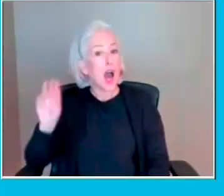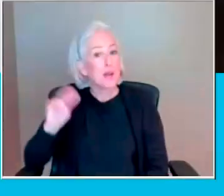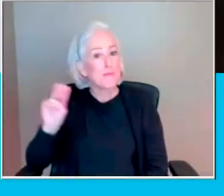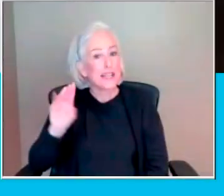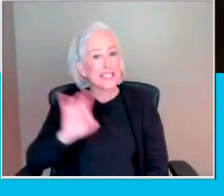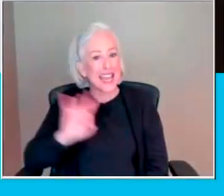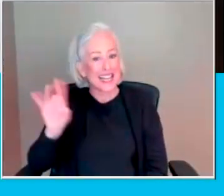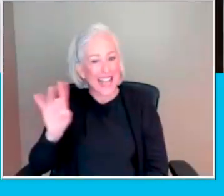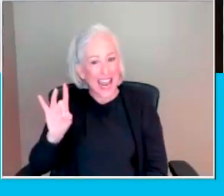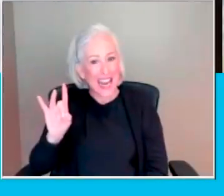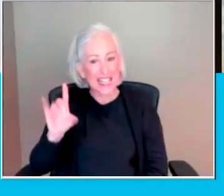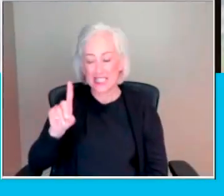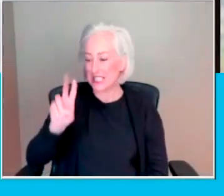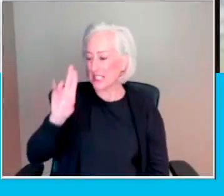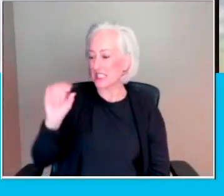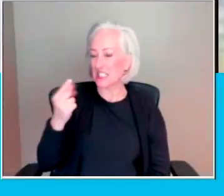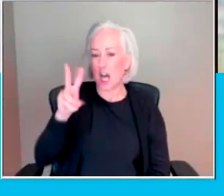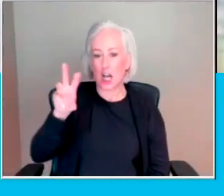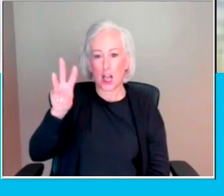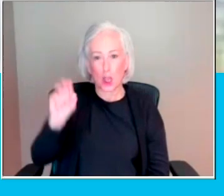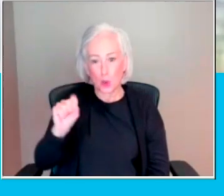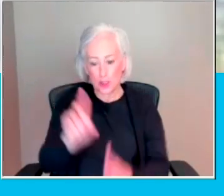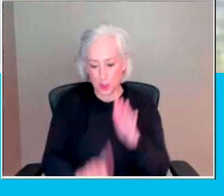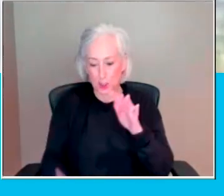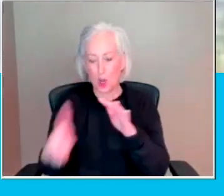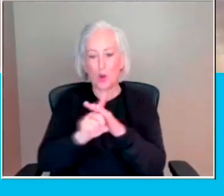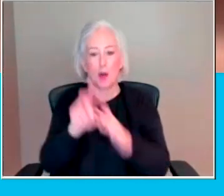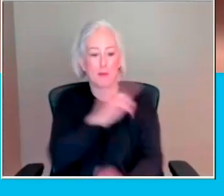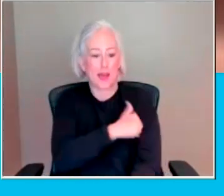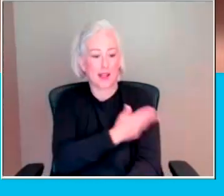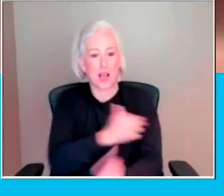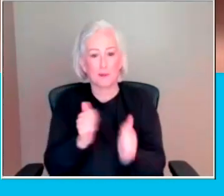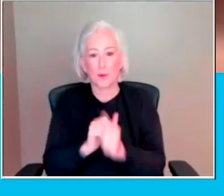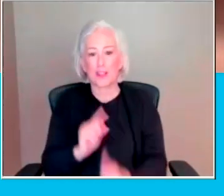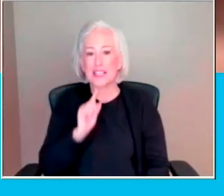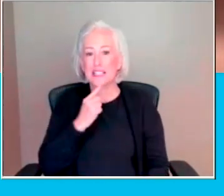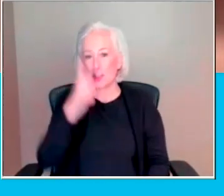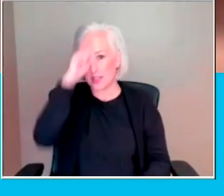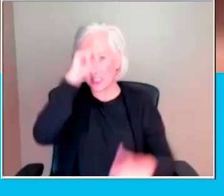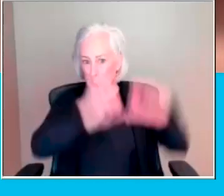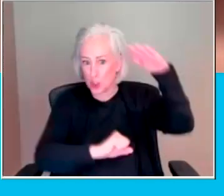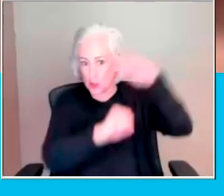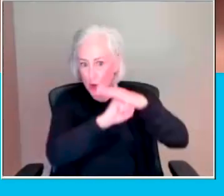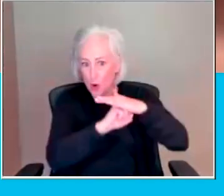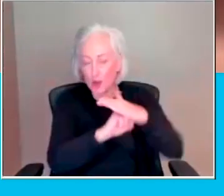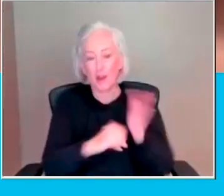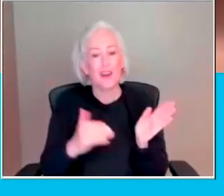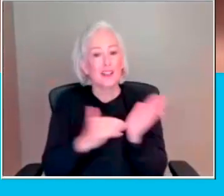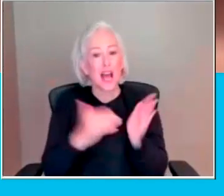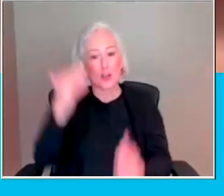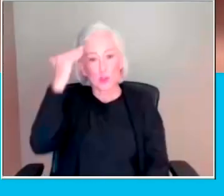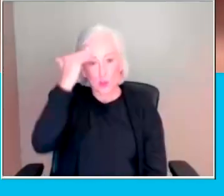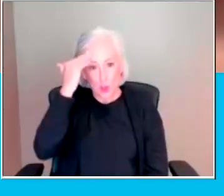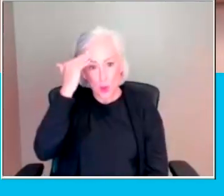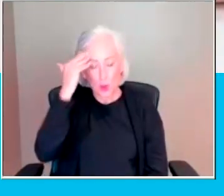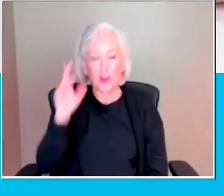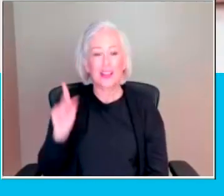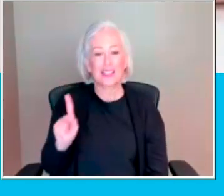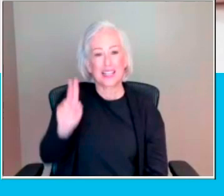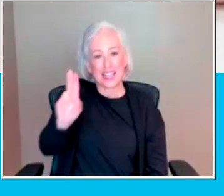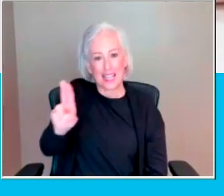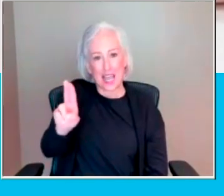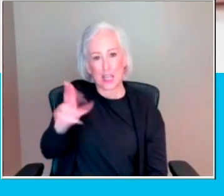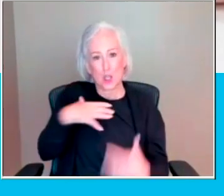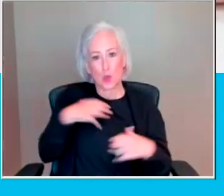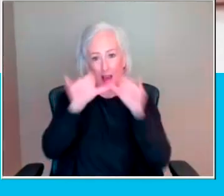Update. When Doug Lewis showed up at one hospital with a serious stroke, doctors knew the team at the University of Kansas Health System